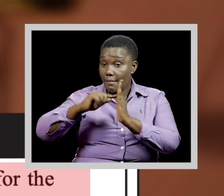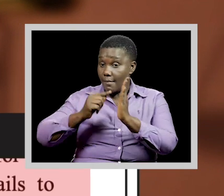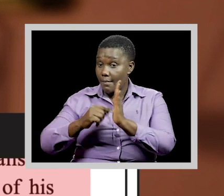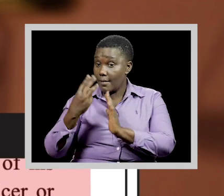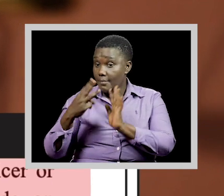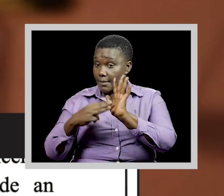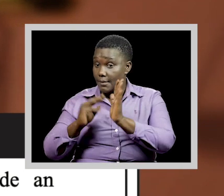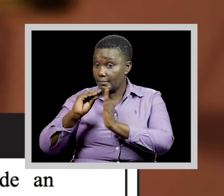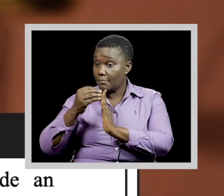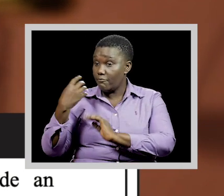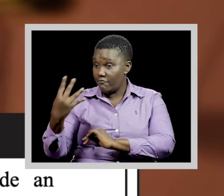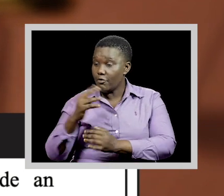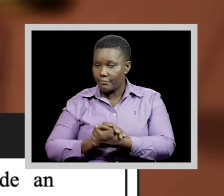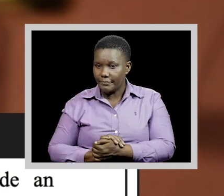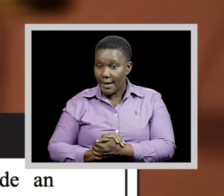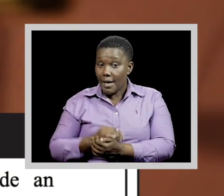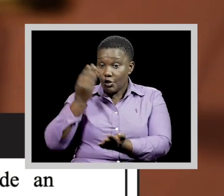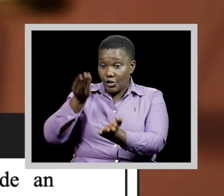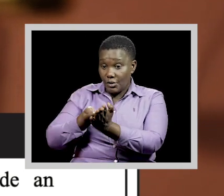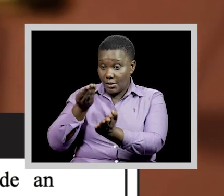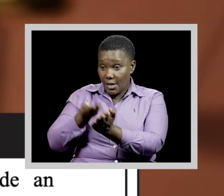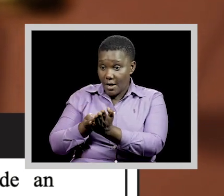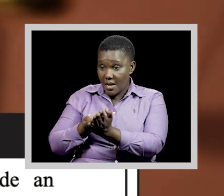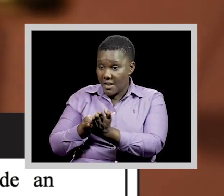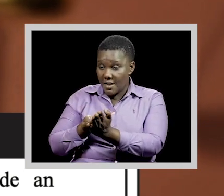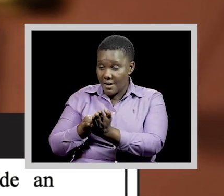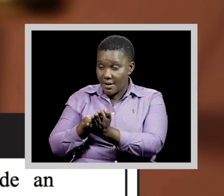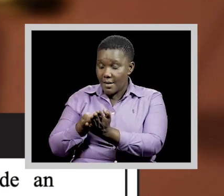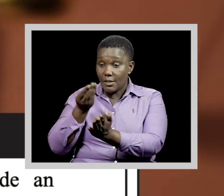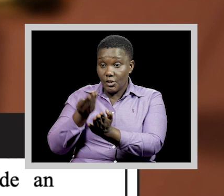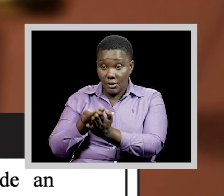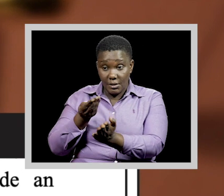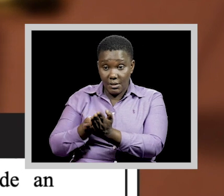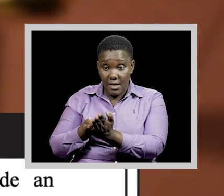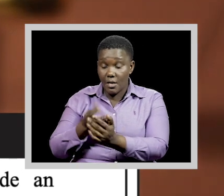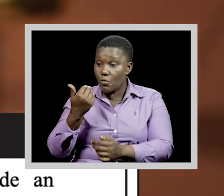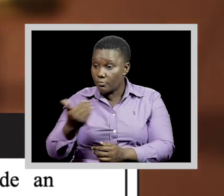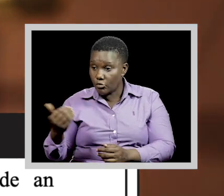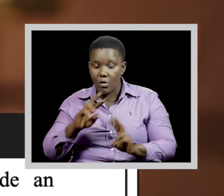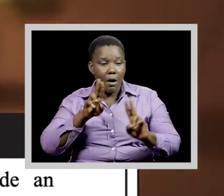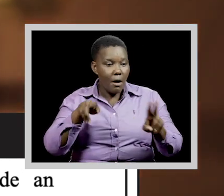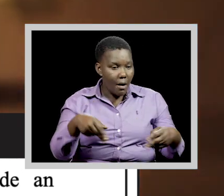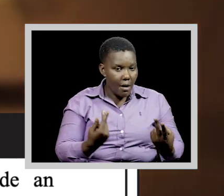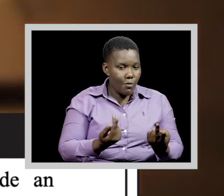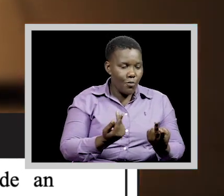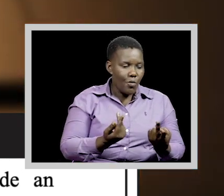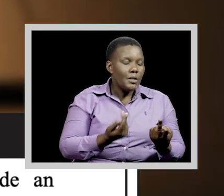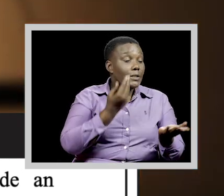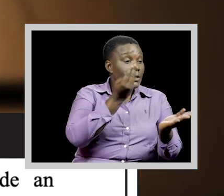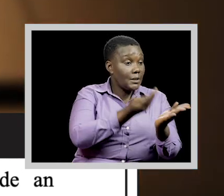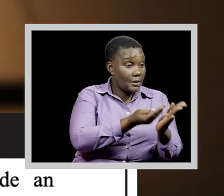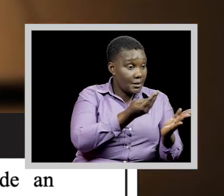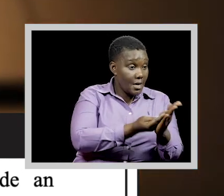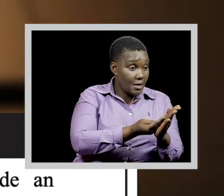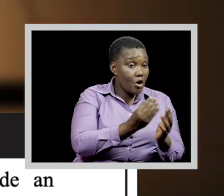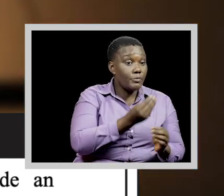38, sub Rule 4, where a witness for the prosecution, including a child witness or defense, fails